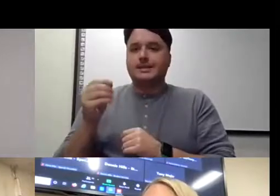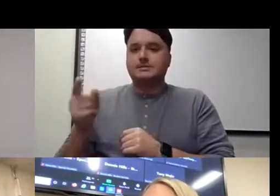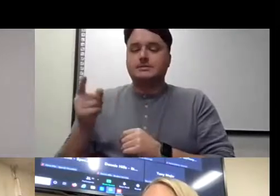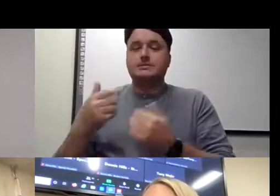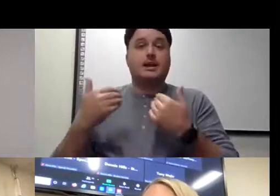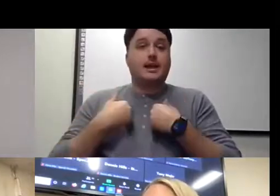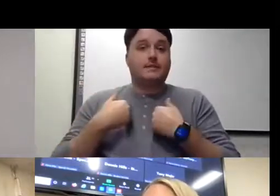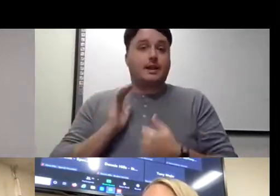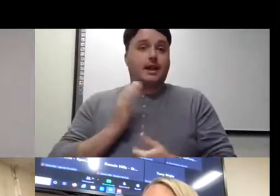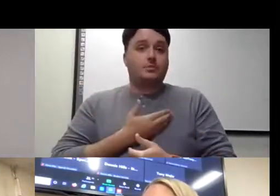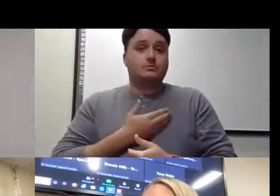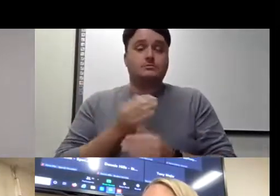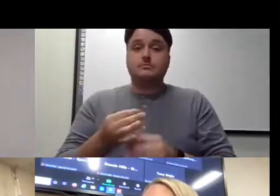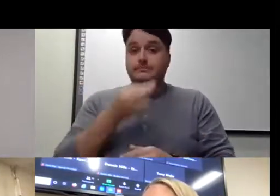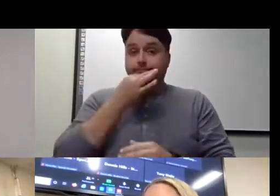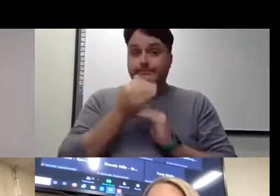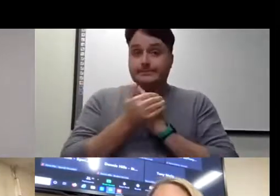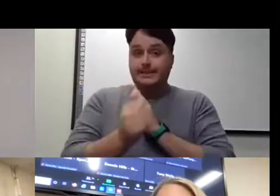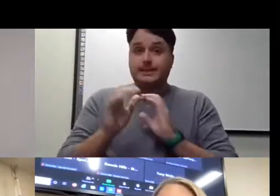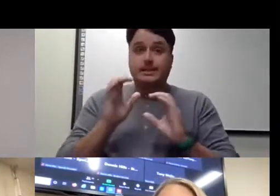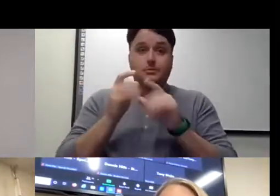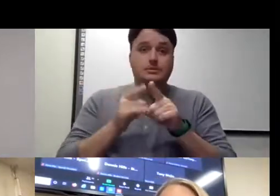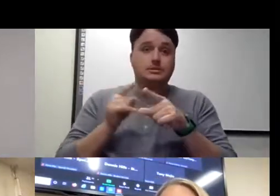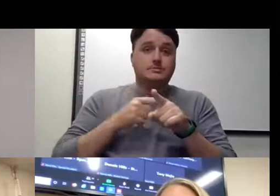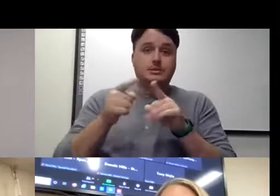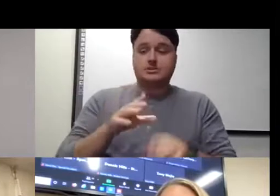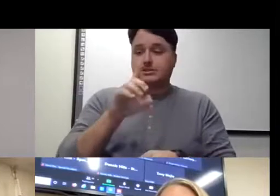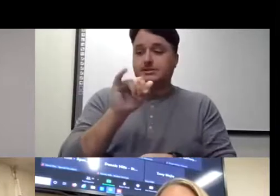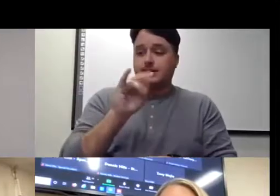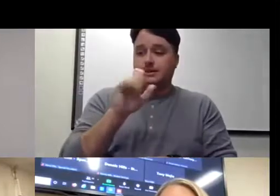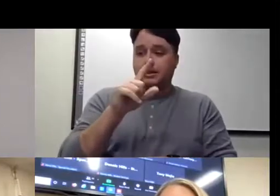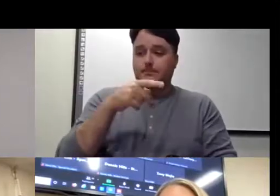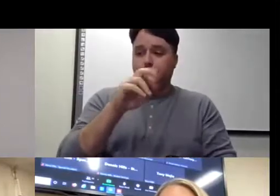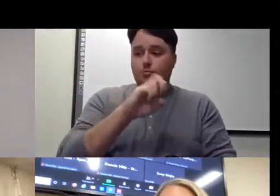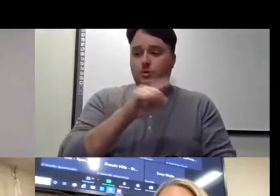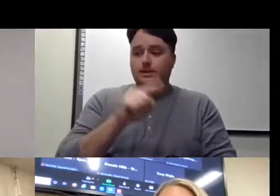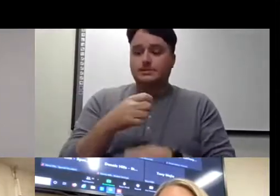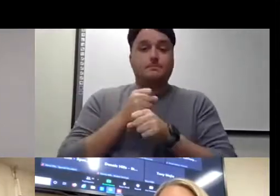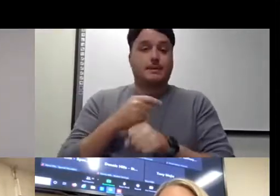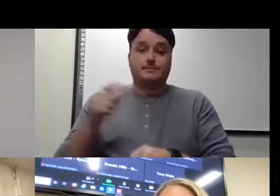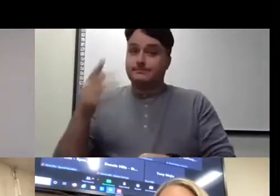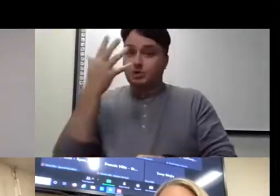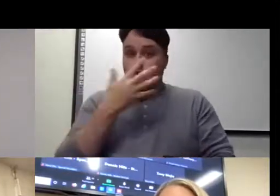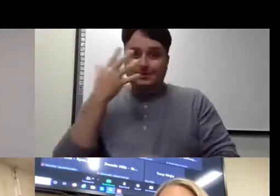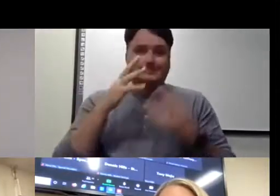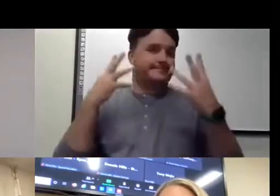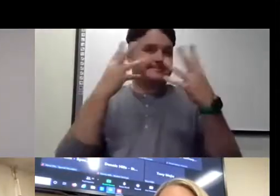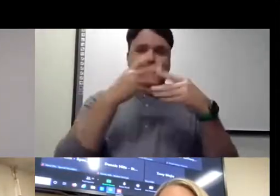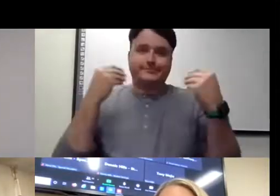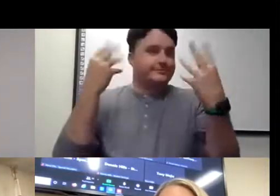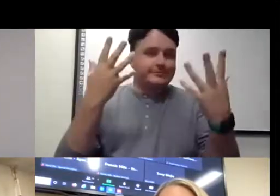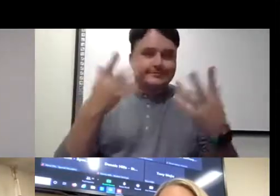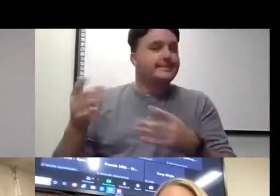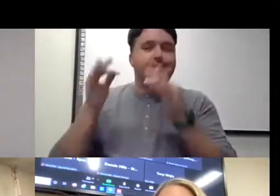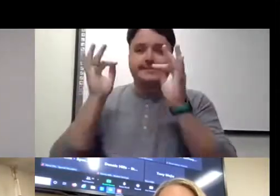have our very talented communication specialist, Diego Perez, help me make this look very beautiful, which he will